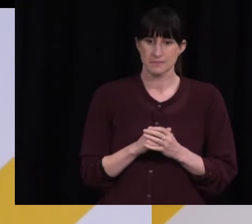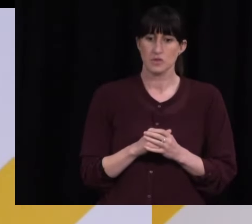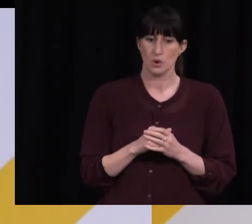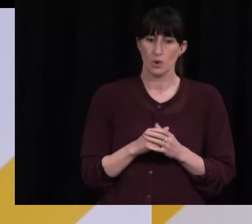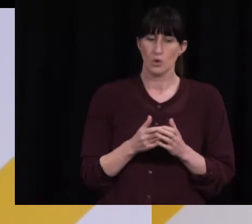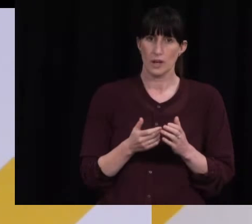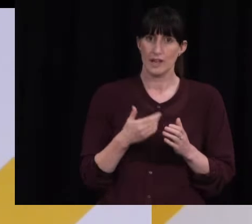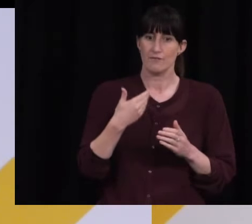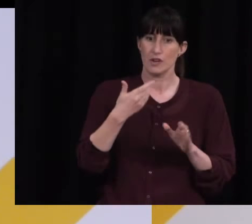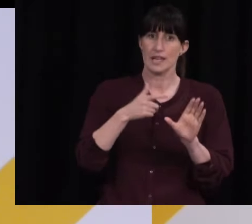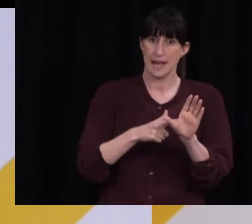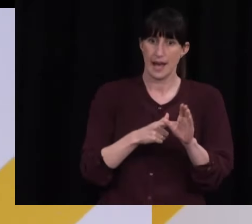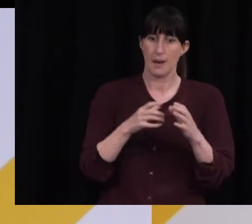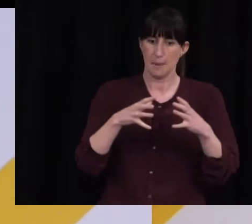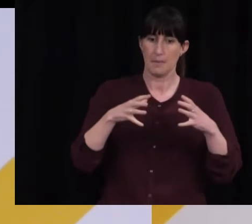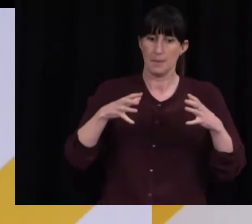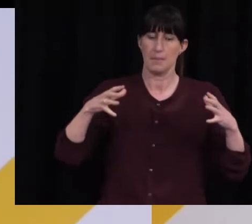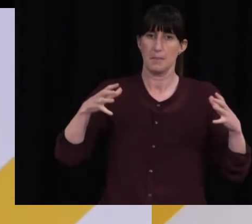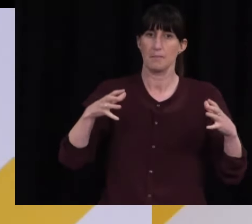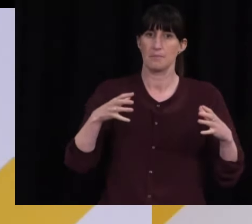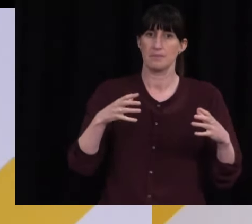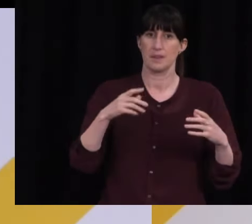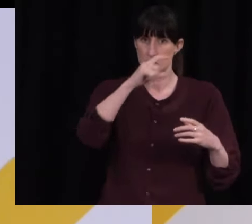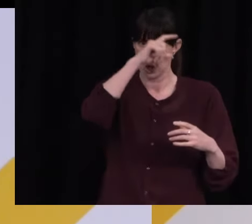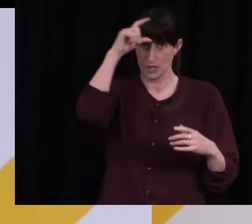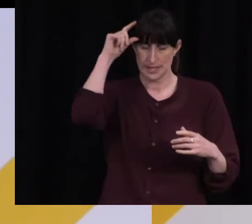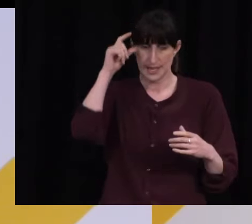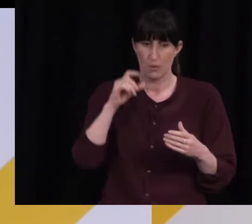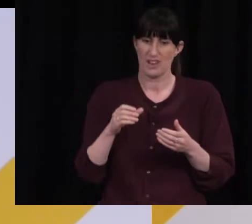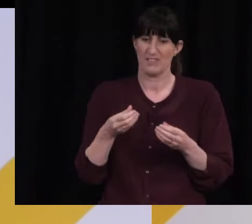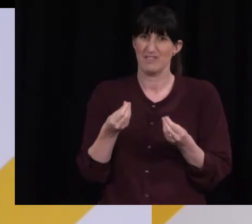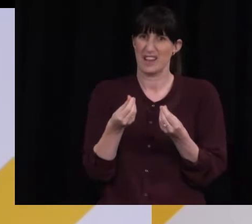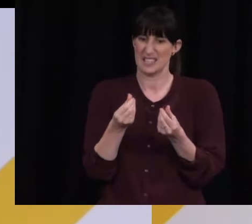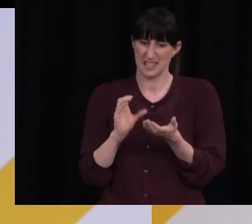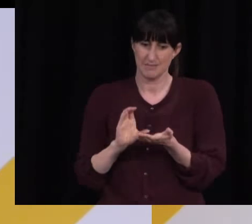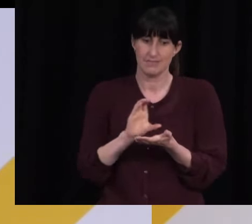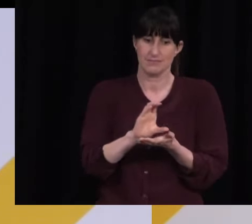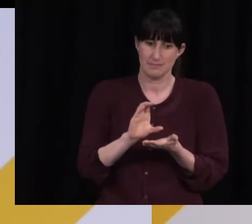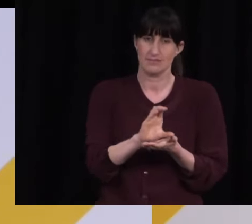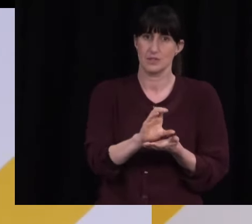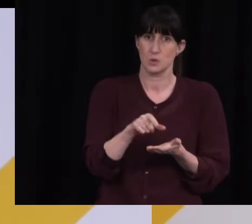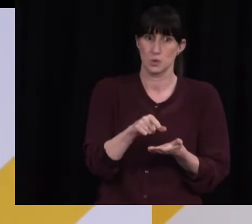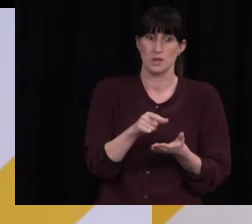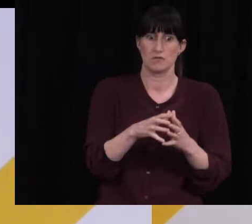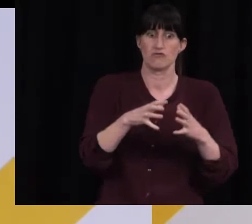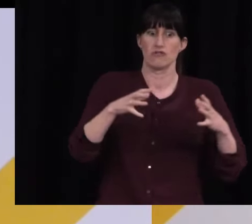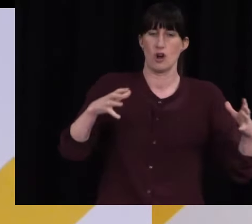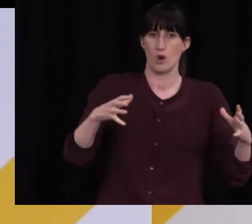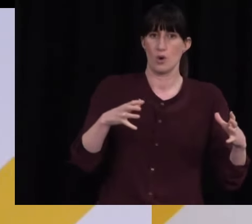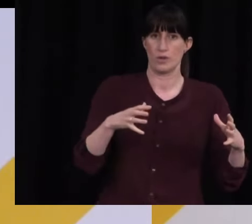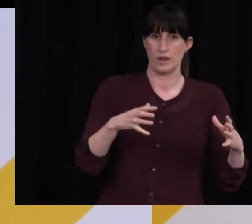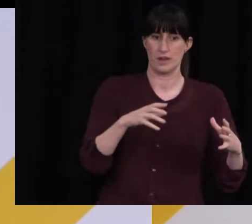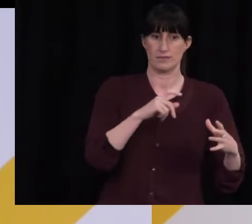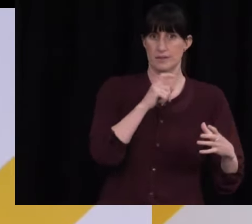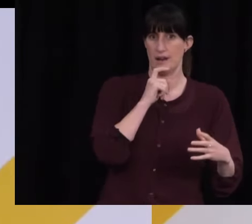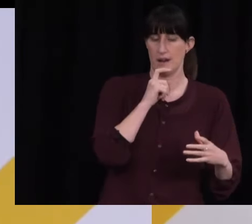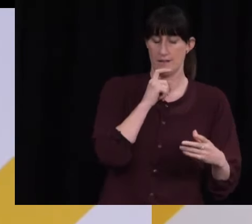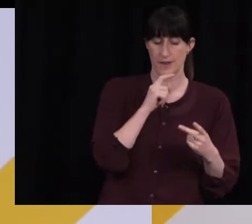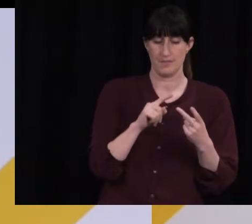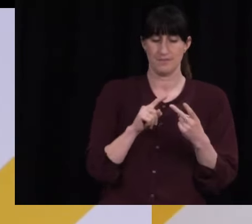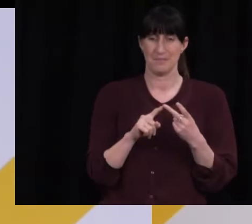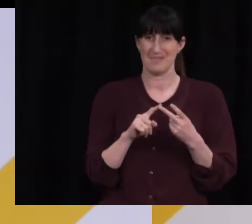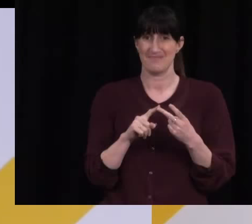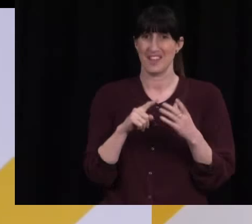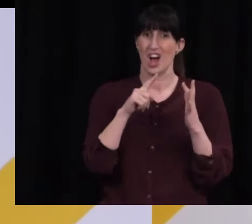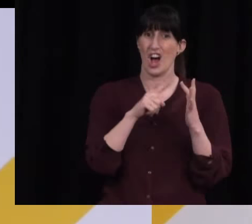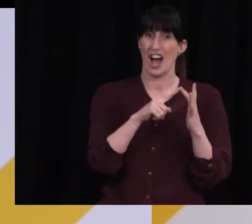ago, and the extra funding that went into that. But in particular, ICU nurses, as you know, is a very specialised role. So one of the